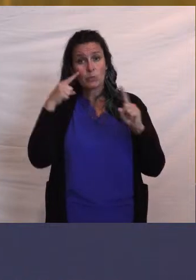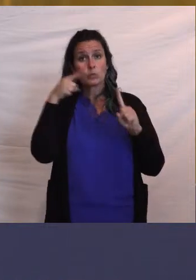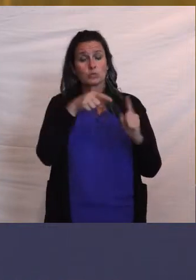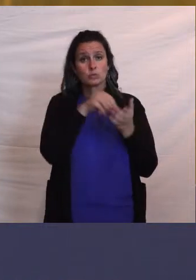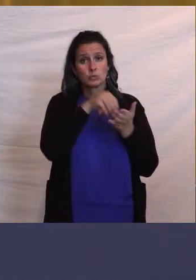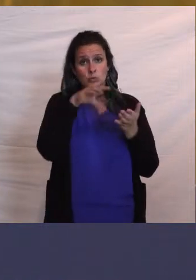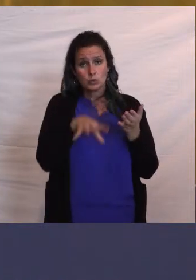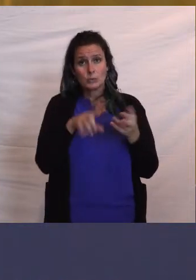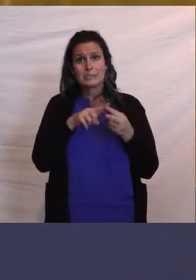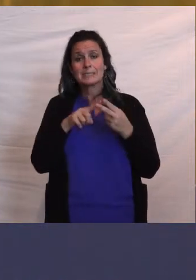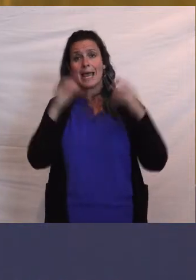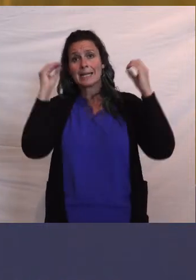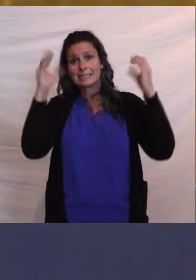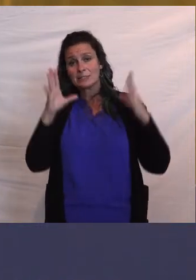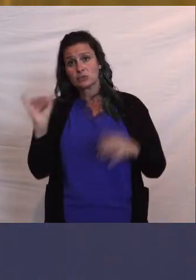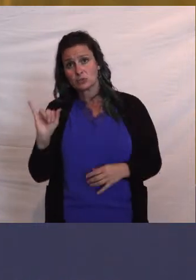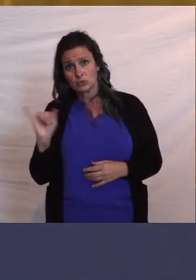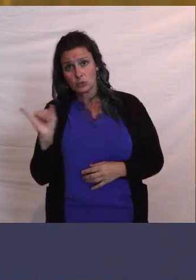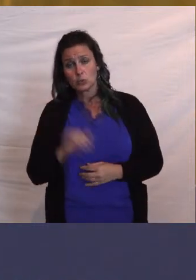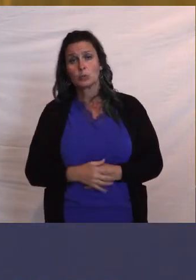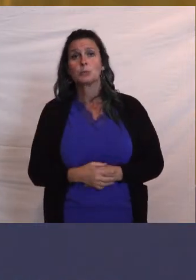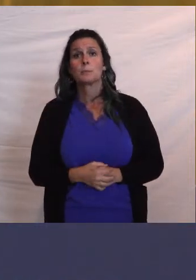students and educators as well.